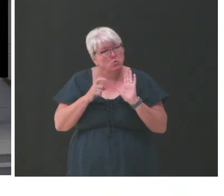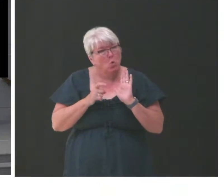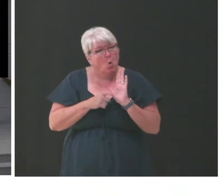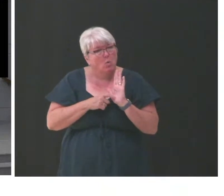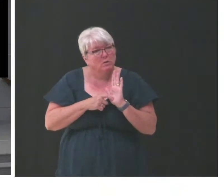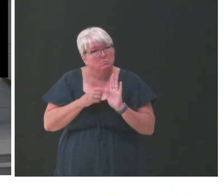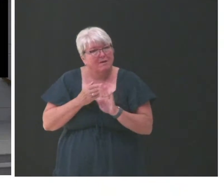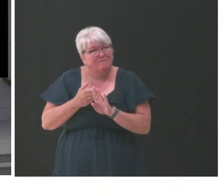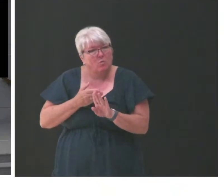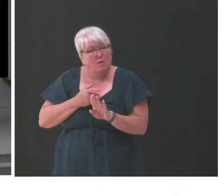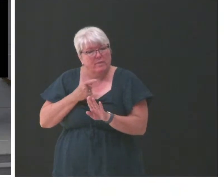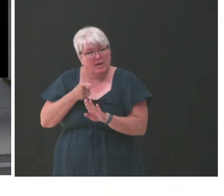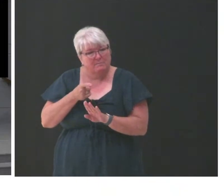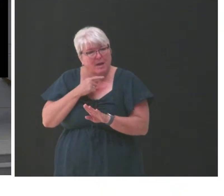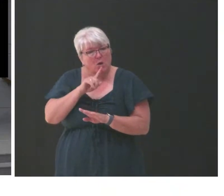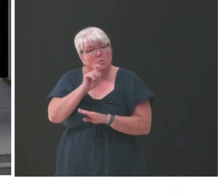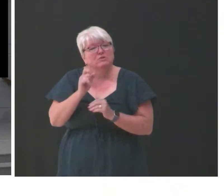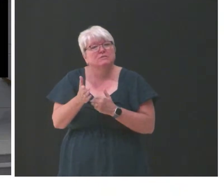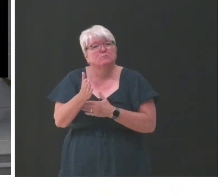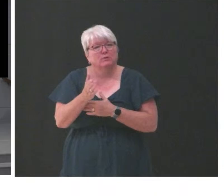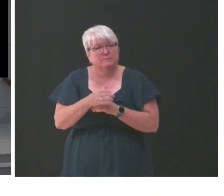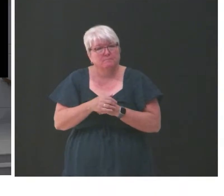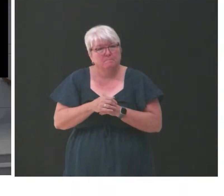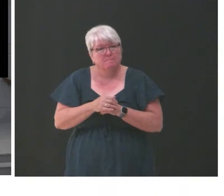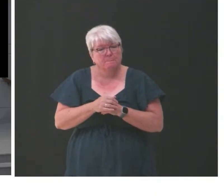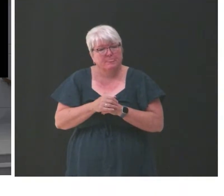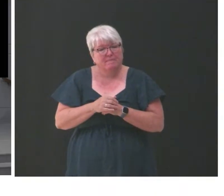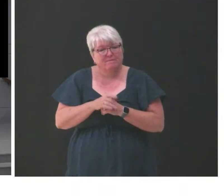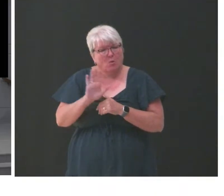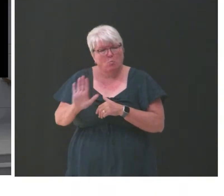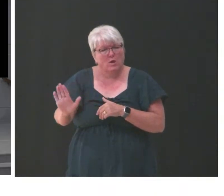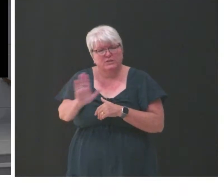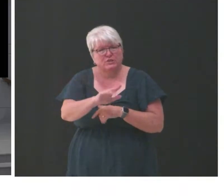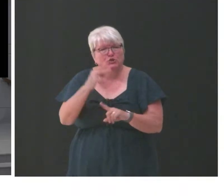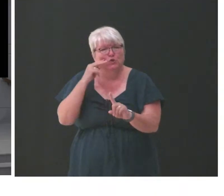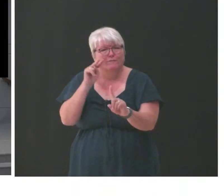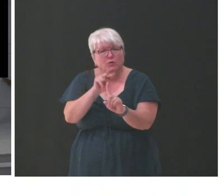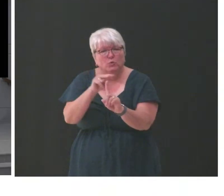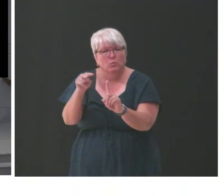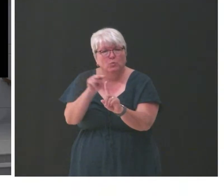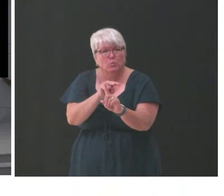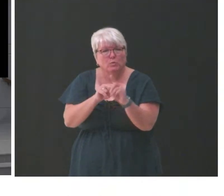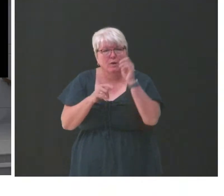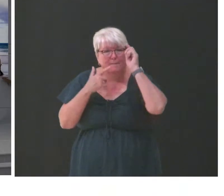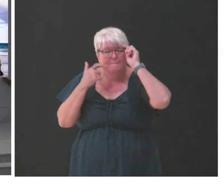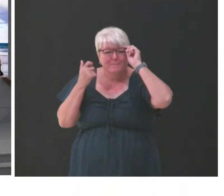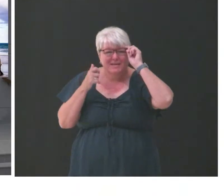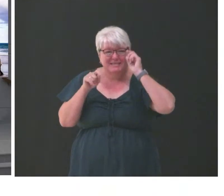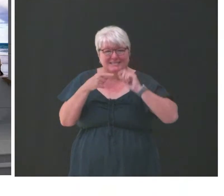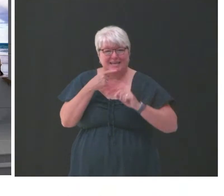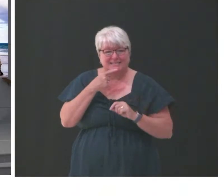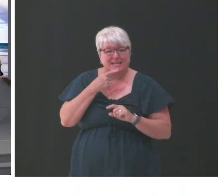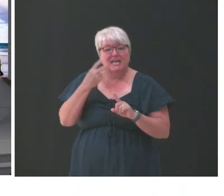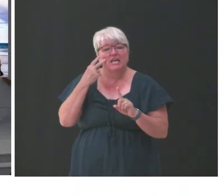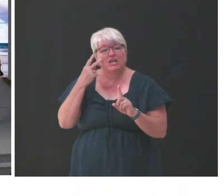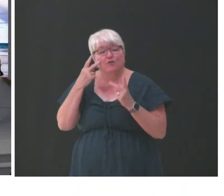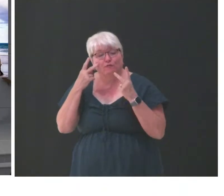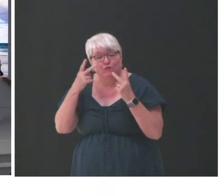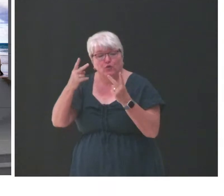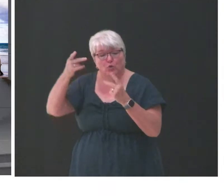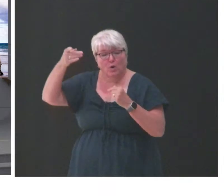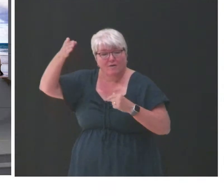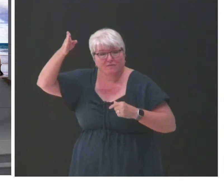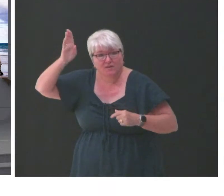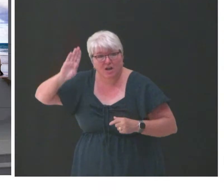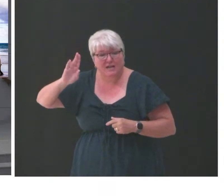that. And here's my question this morning. Is what's in your view? Because it says in view of God,